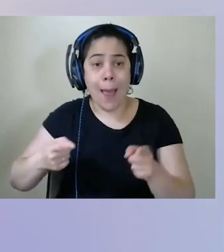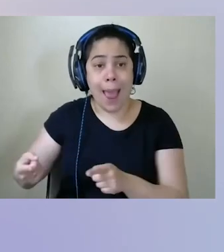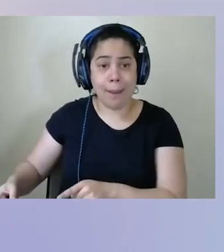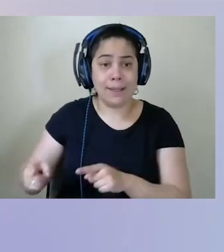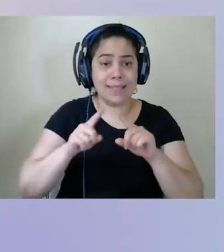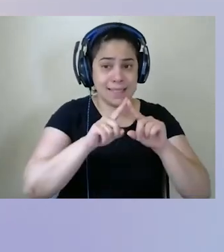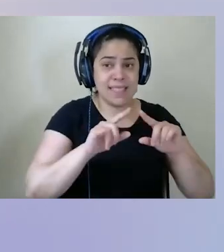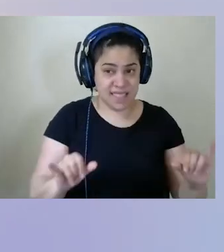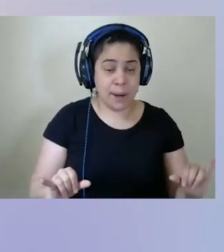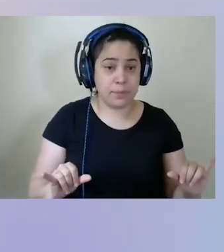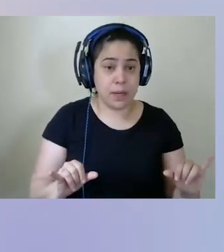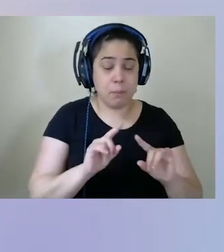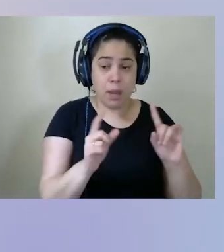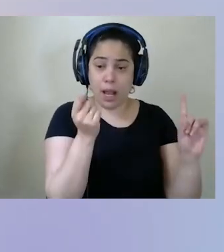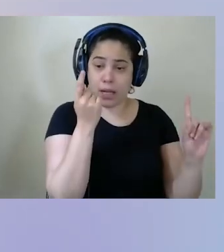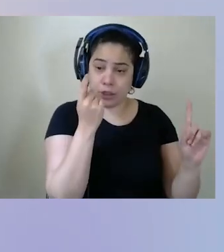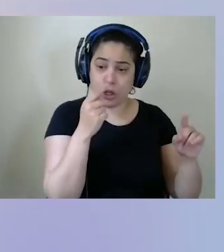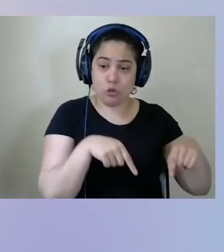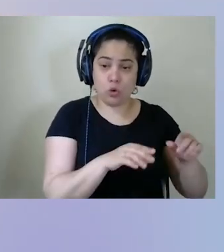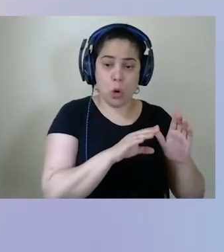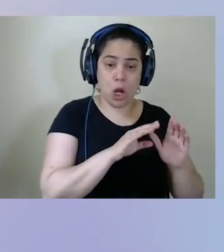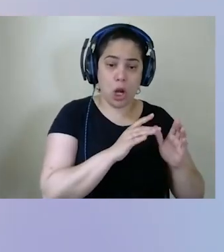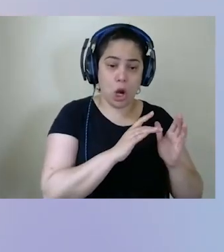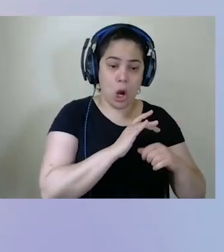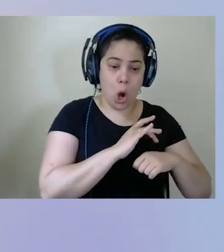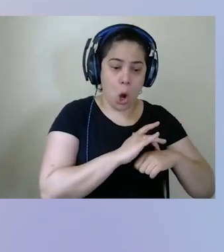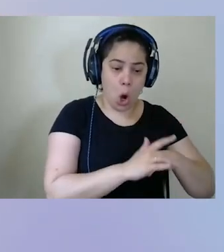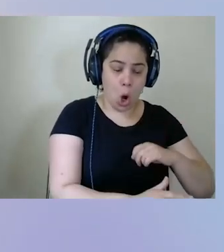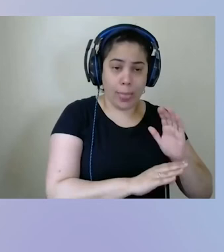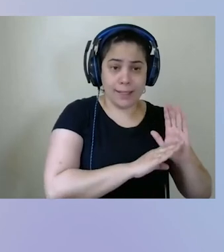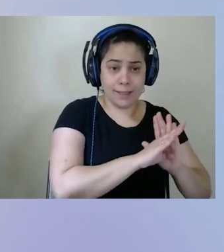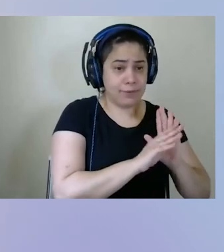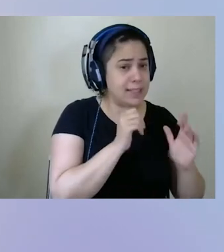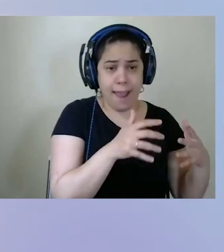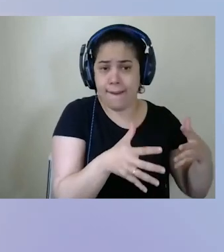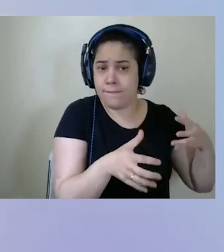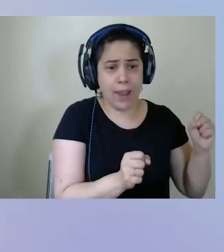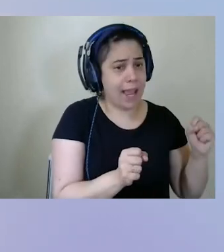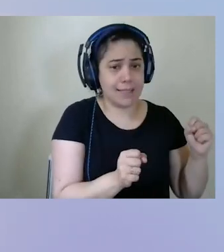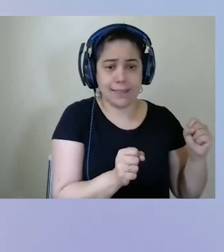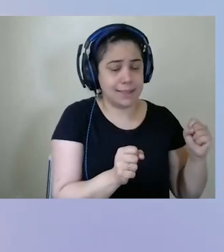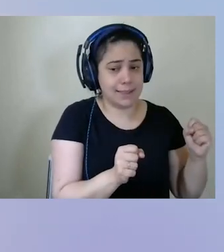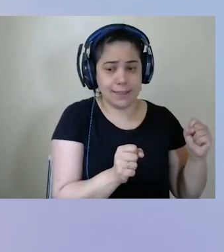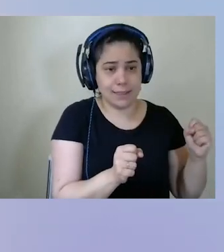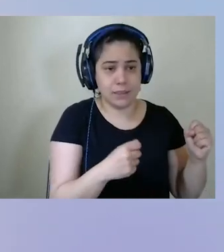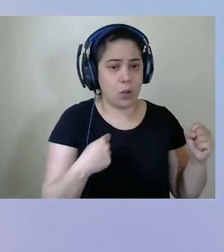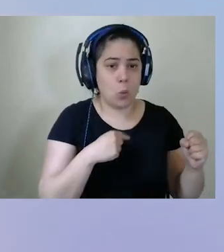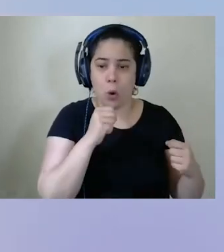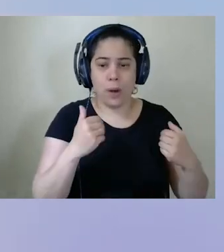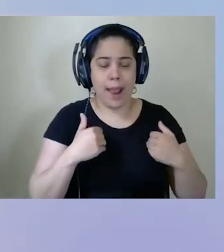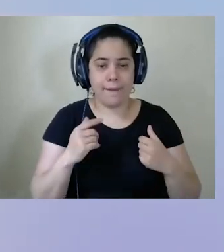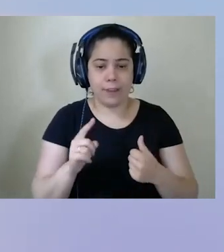in early development, this is not quick. And not only are we don't have the first 18 months